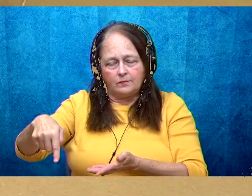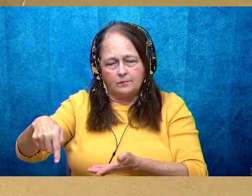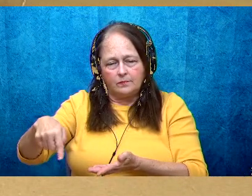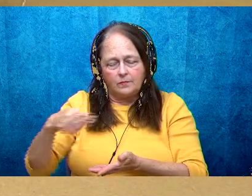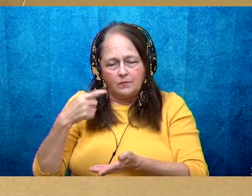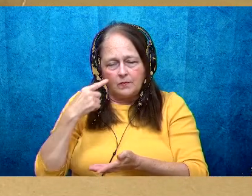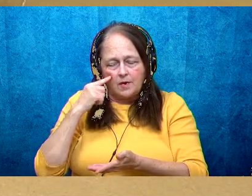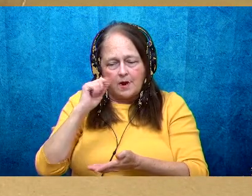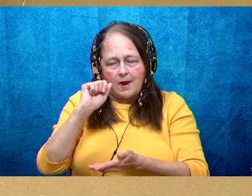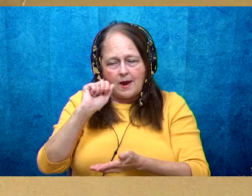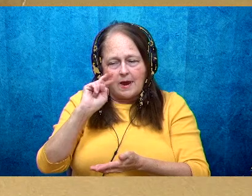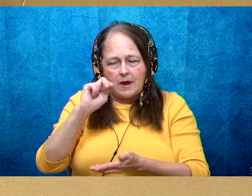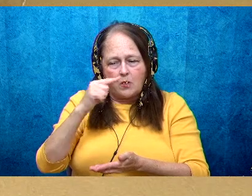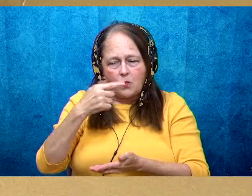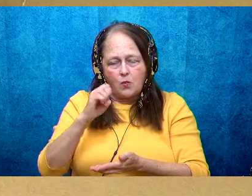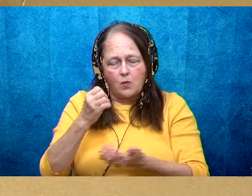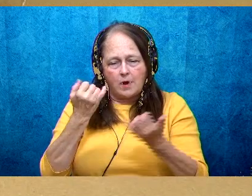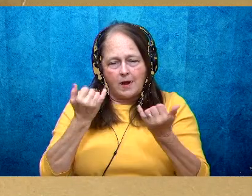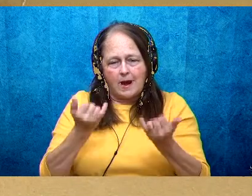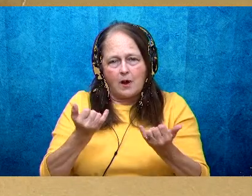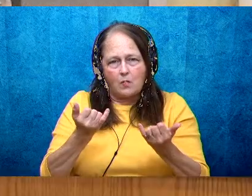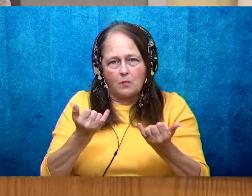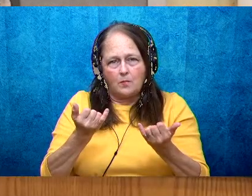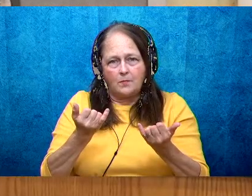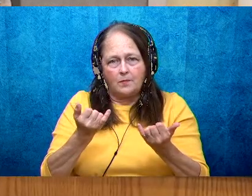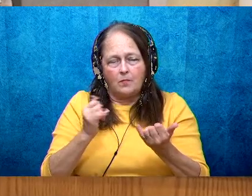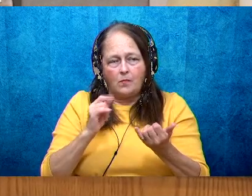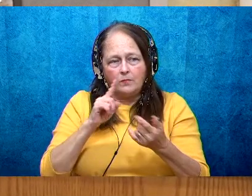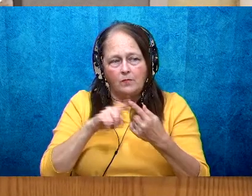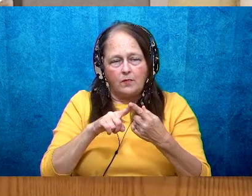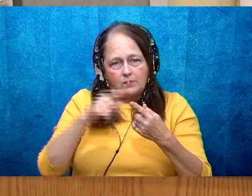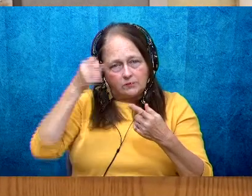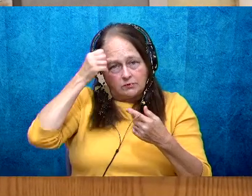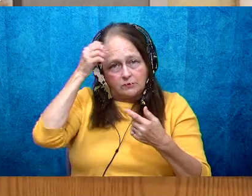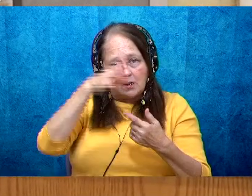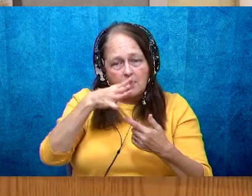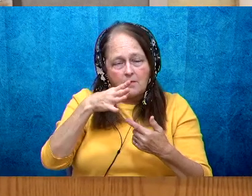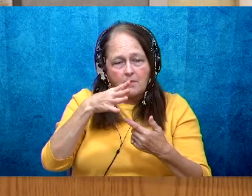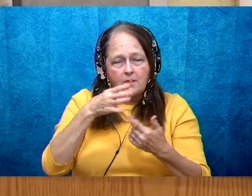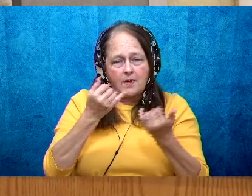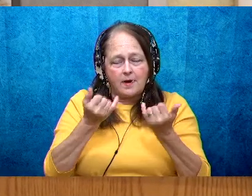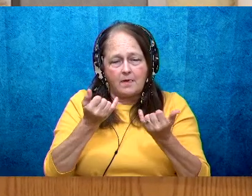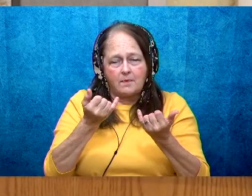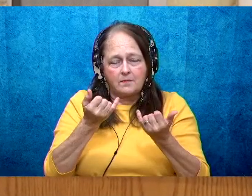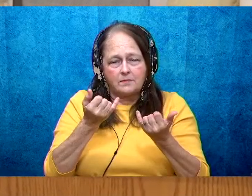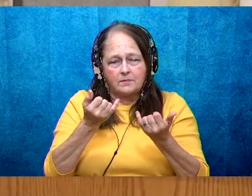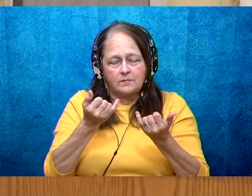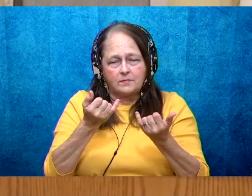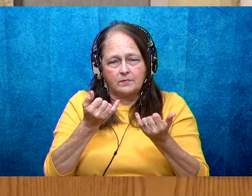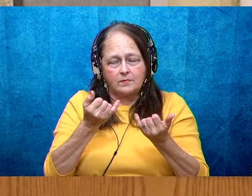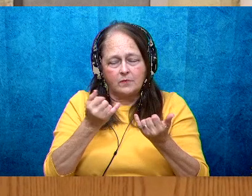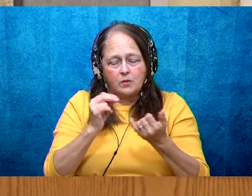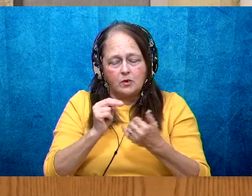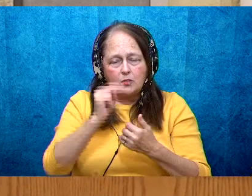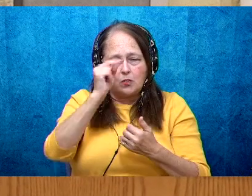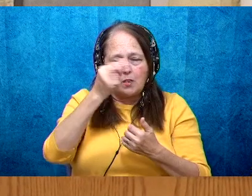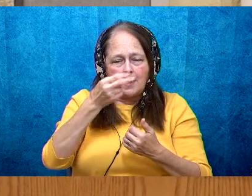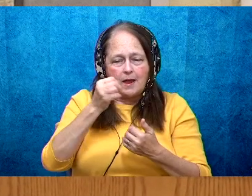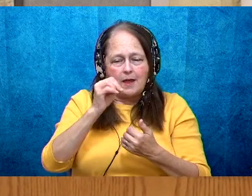look at the angle now. We're tilted towards the sun. So now our northern hemisphere is having